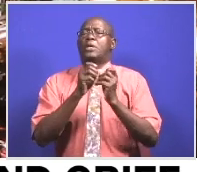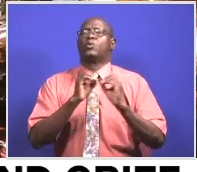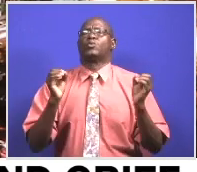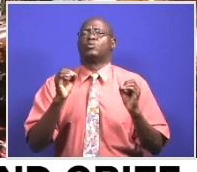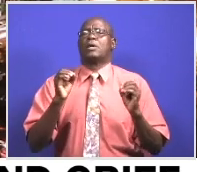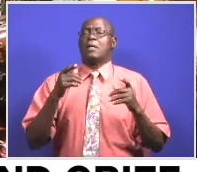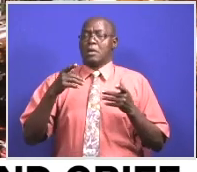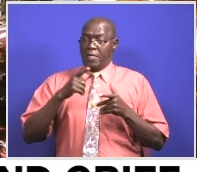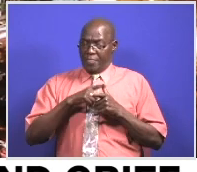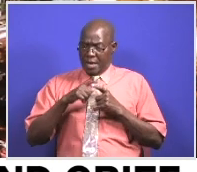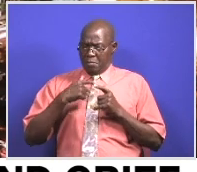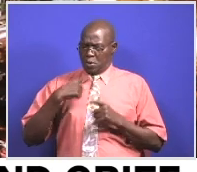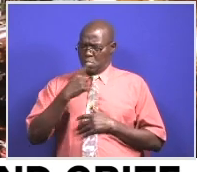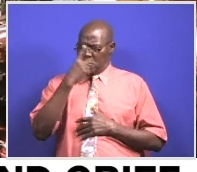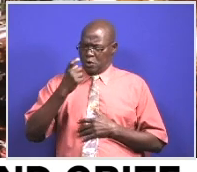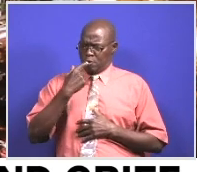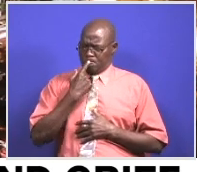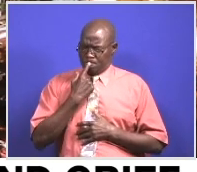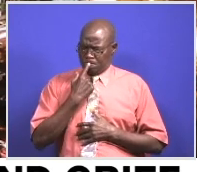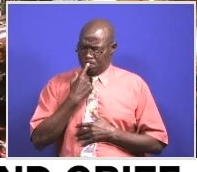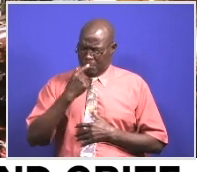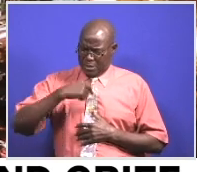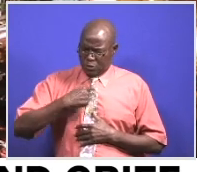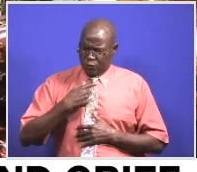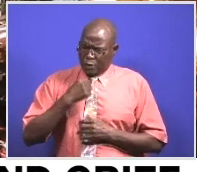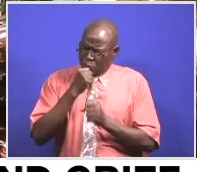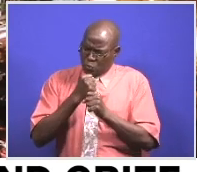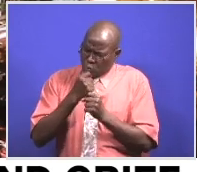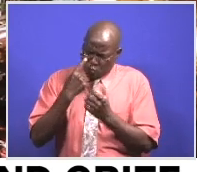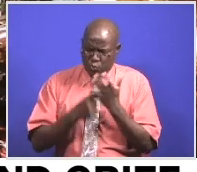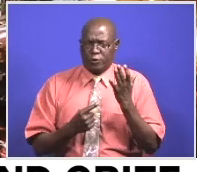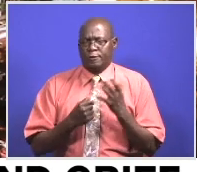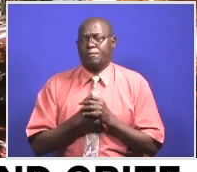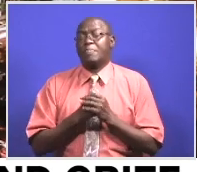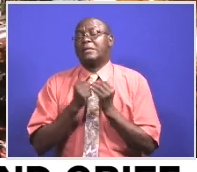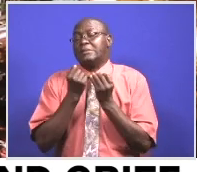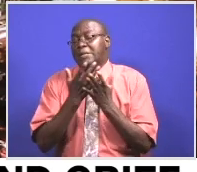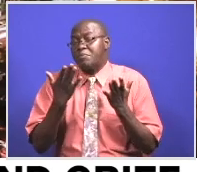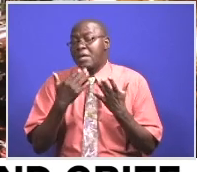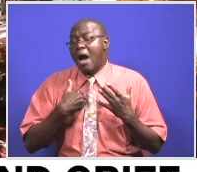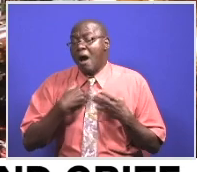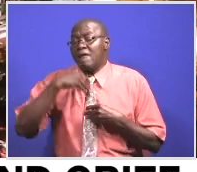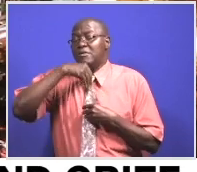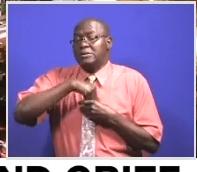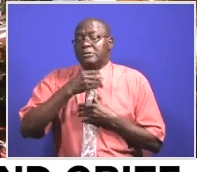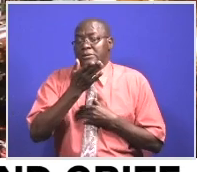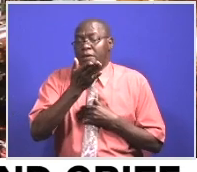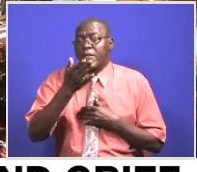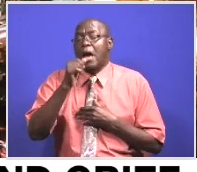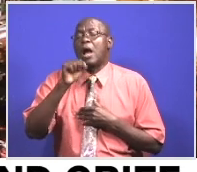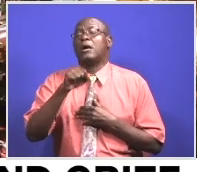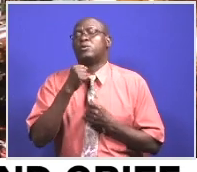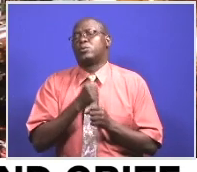myself, what can I do? There is something that you have that you can do. Mm. You get it? And